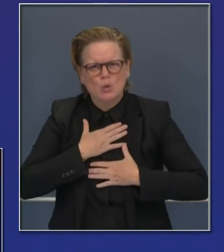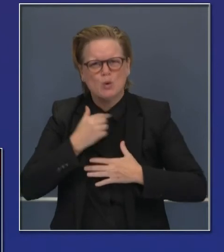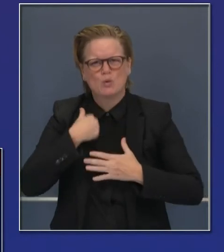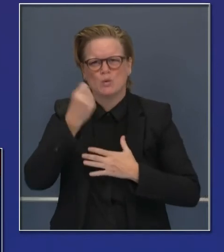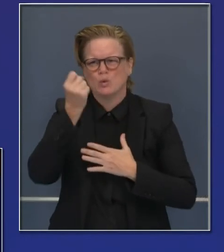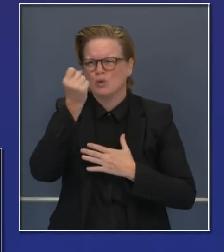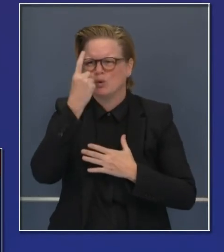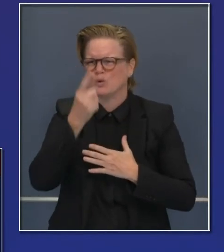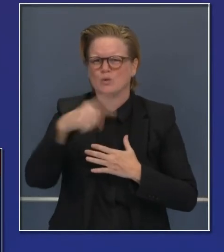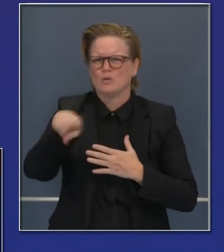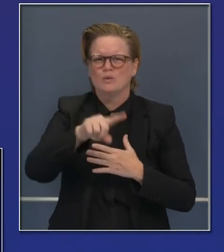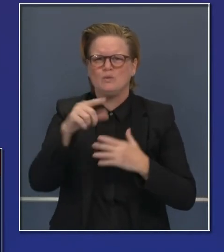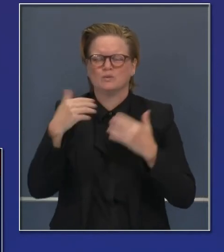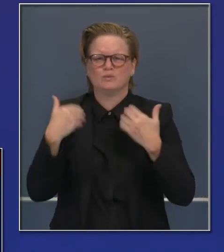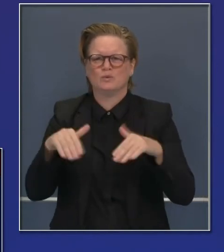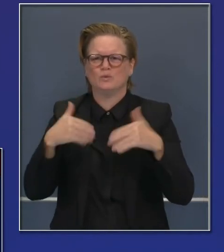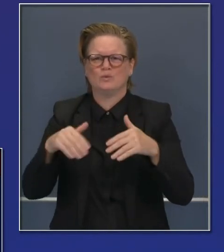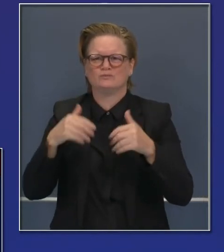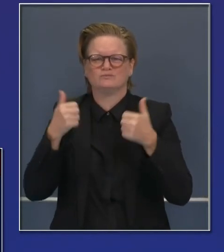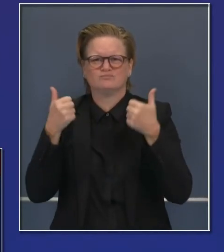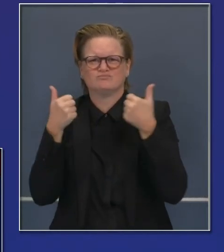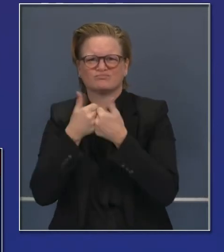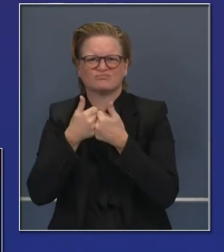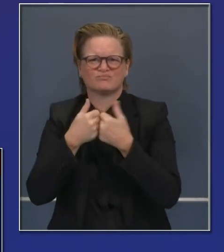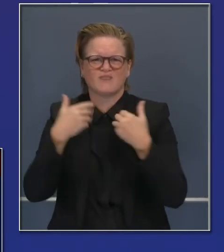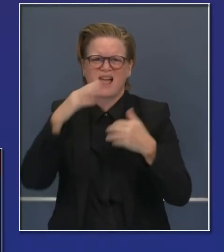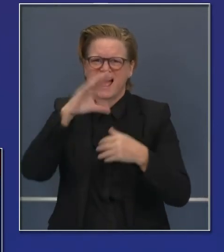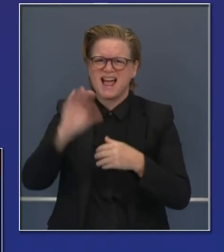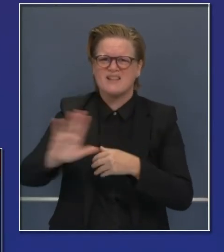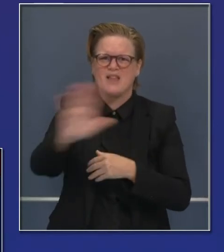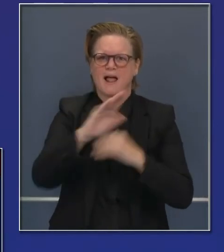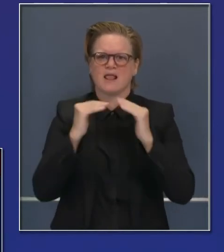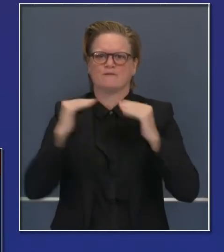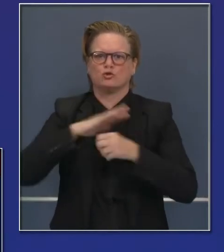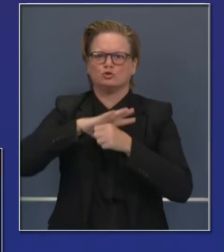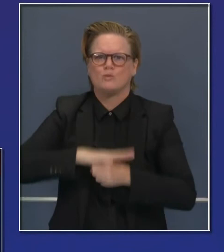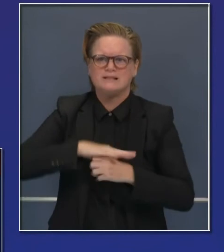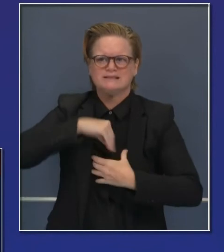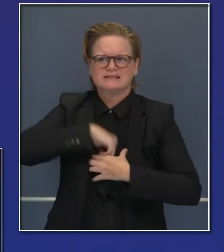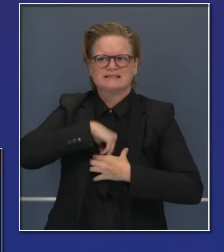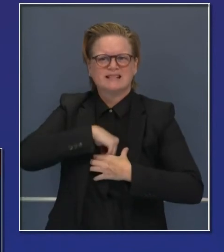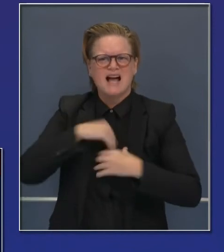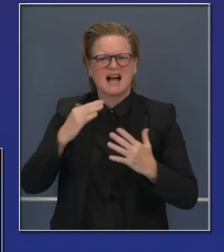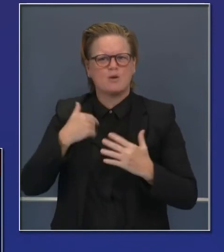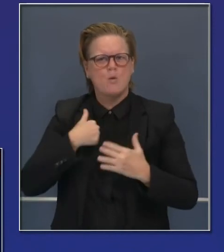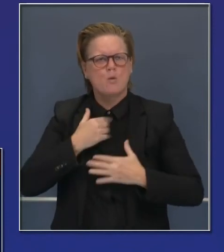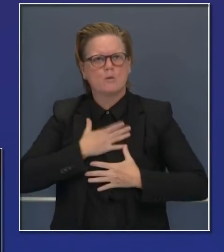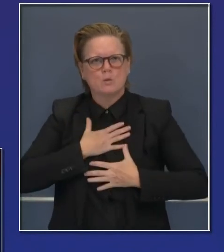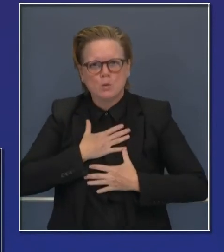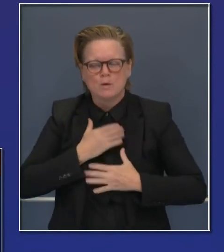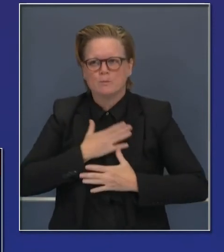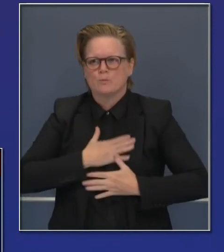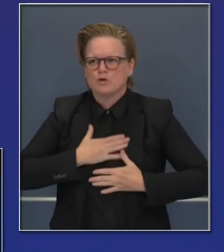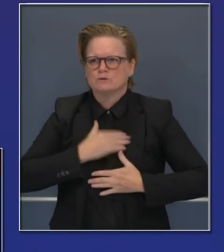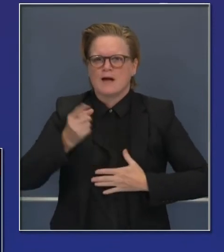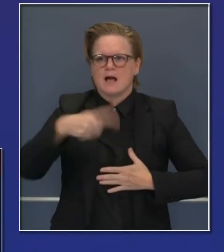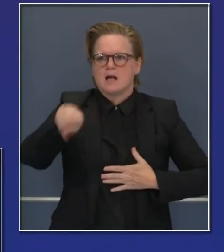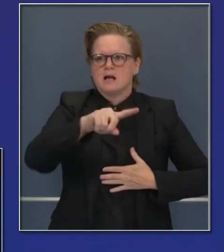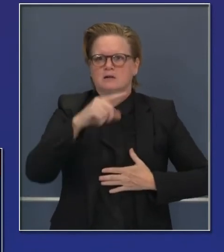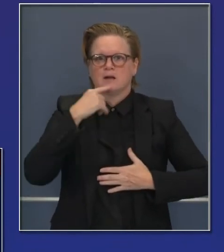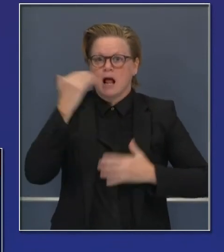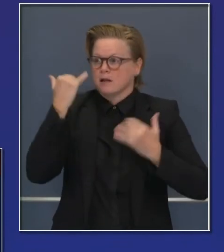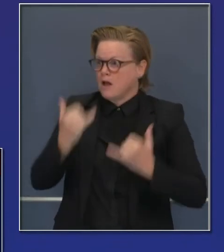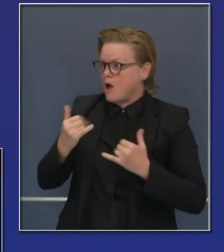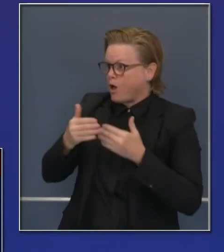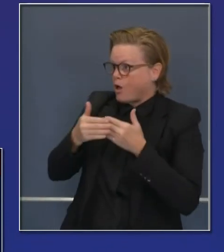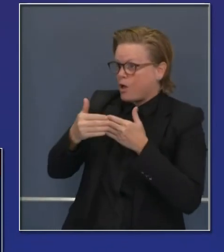pressure as well. And so again, this is now moving past the Thanksgiving season into the holiday season, and we're still asking more from